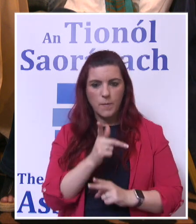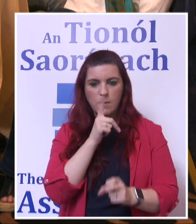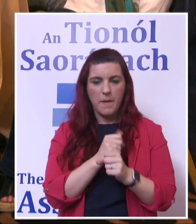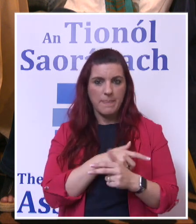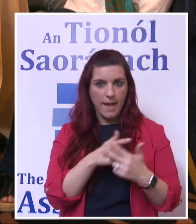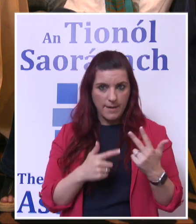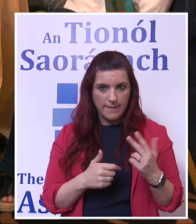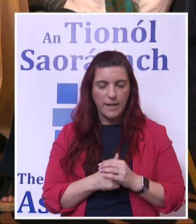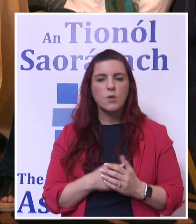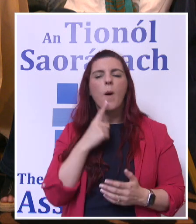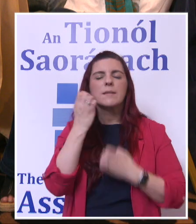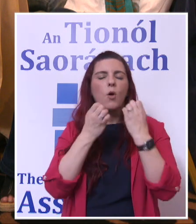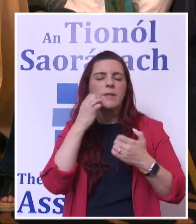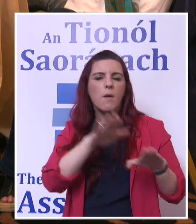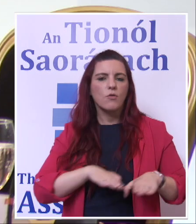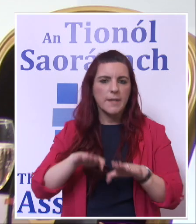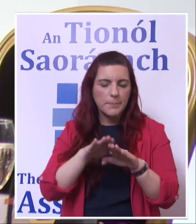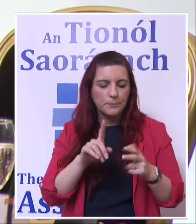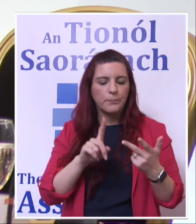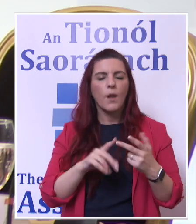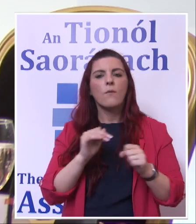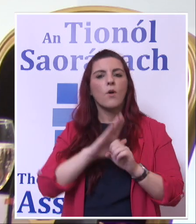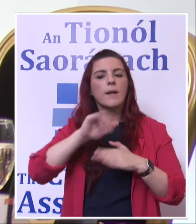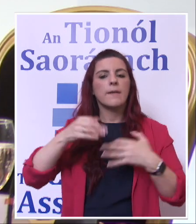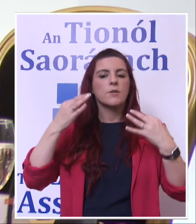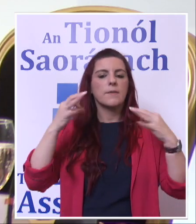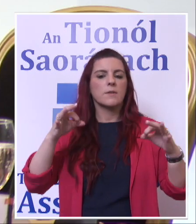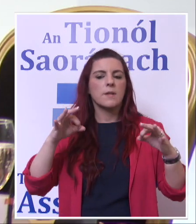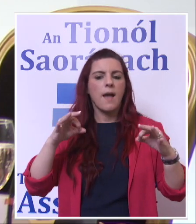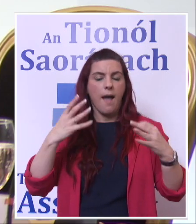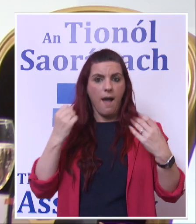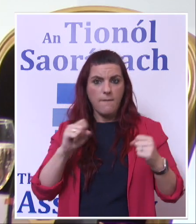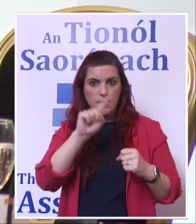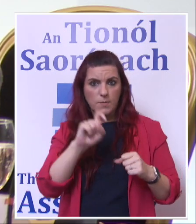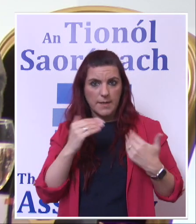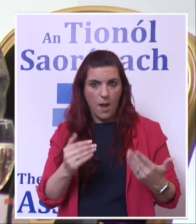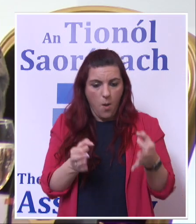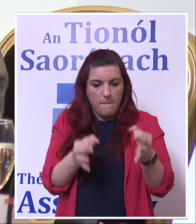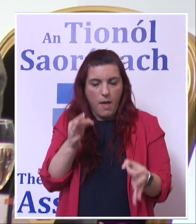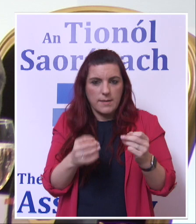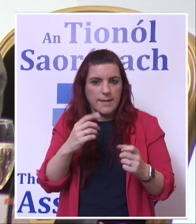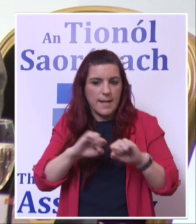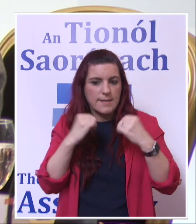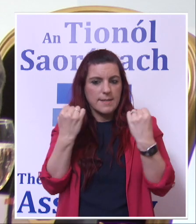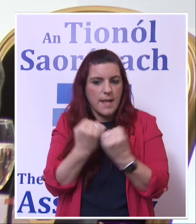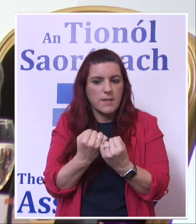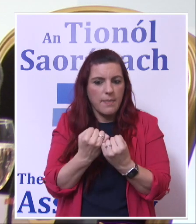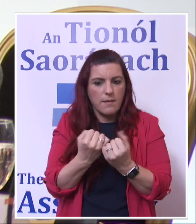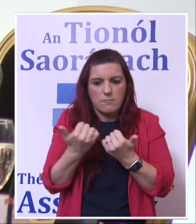that. For Leaving Cert, there's actually a subject, politics and society. And that came on